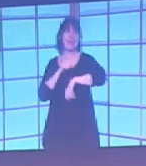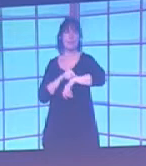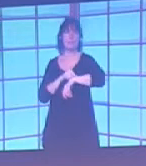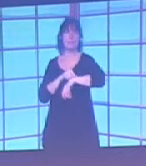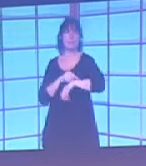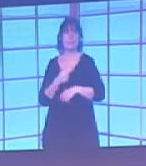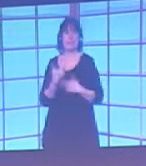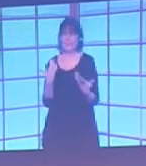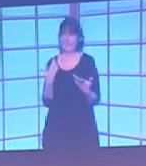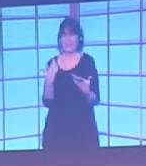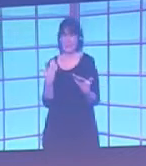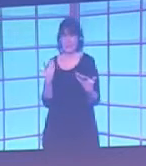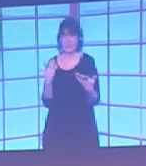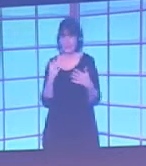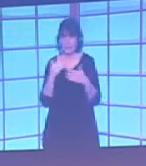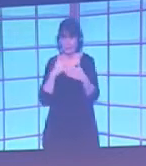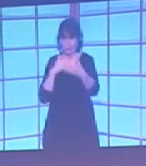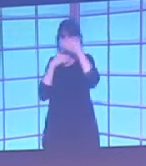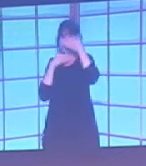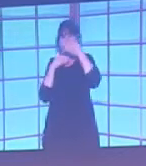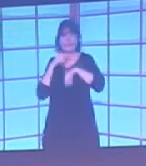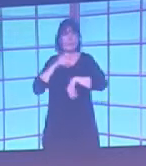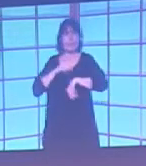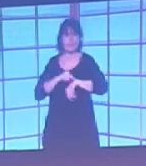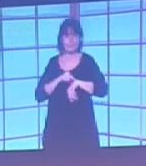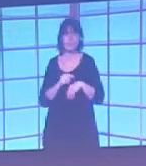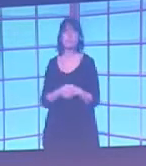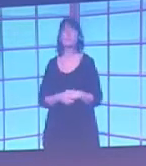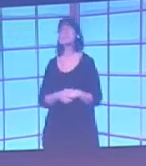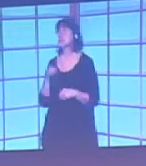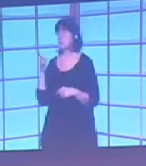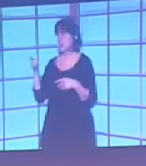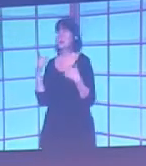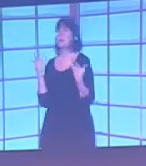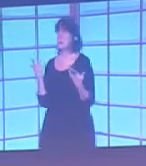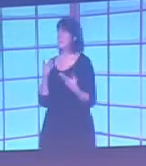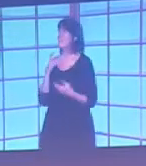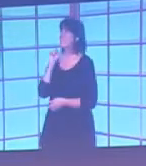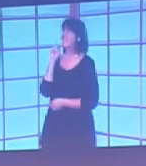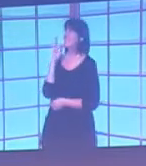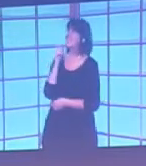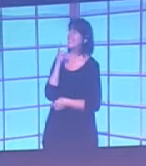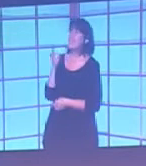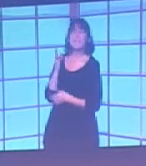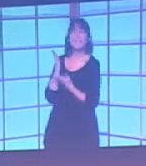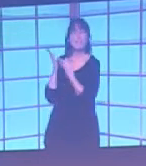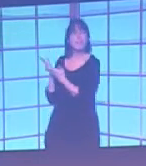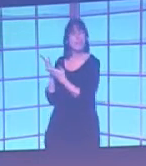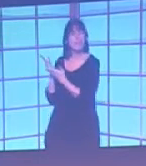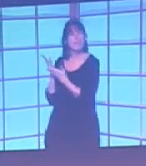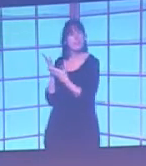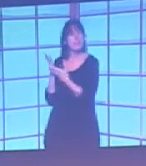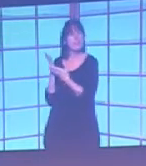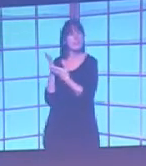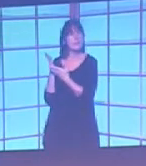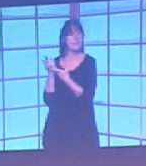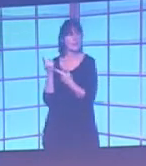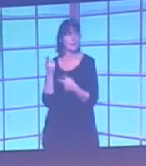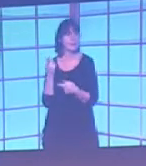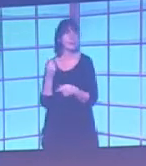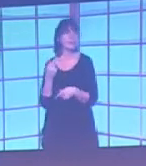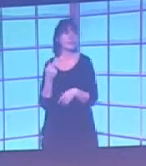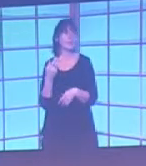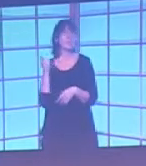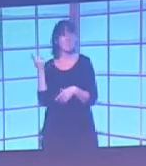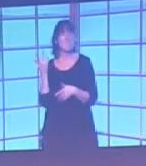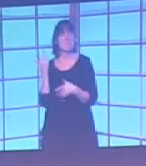Yeah, and I think that raises a very important point. Steph, if I can turn to you, clearly Level Playing